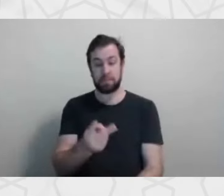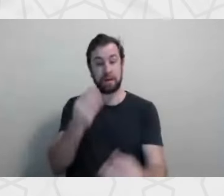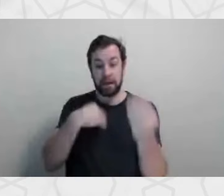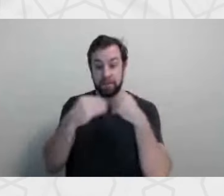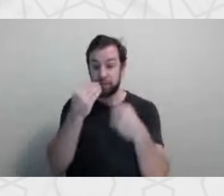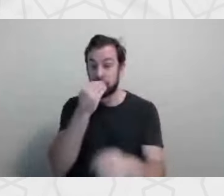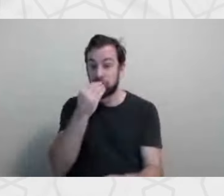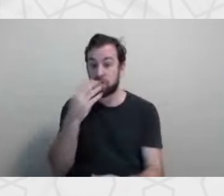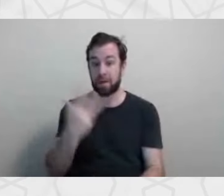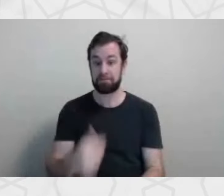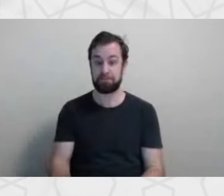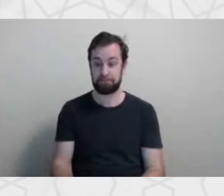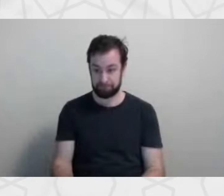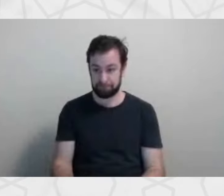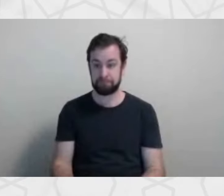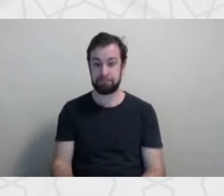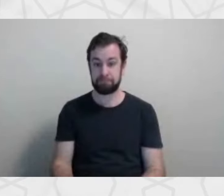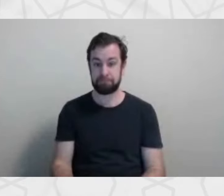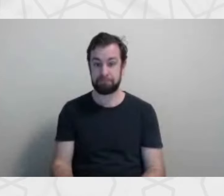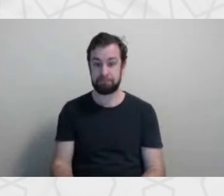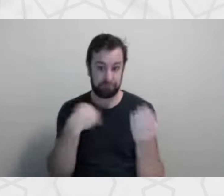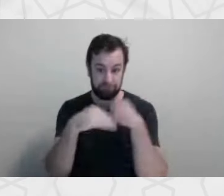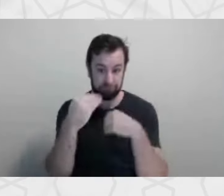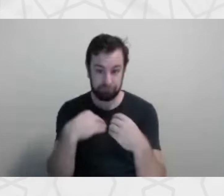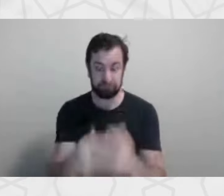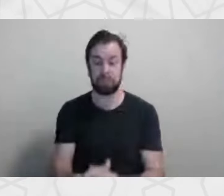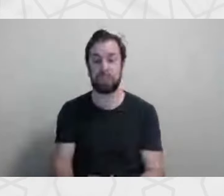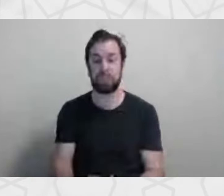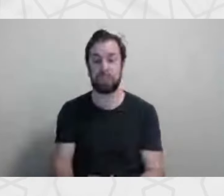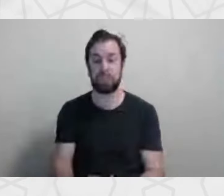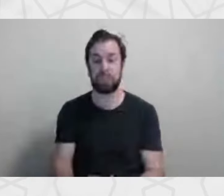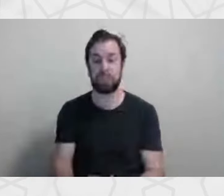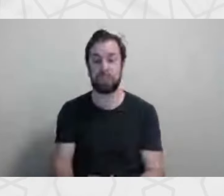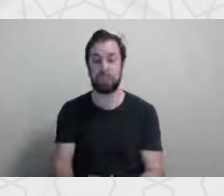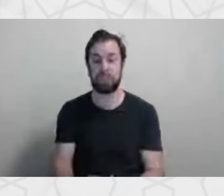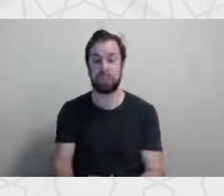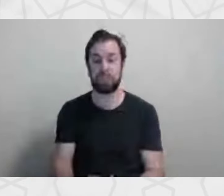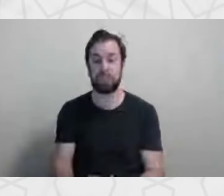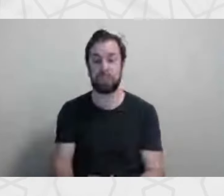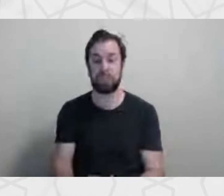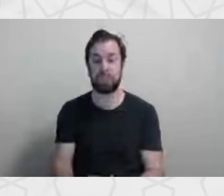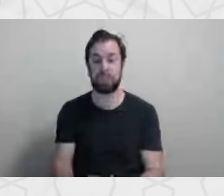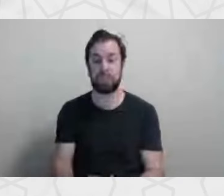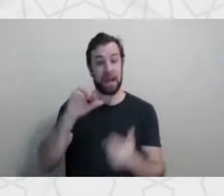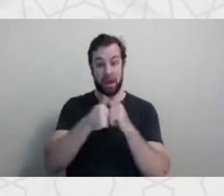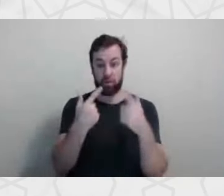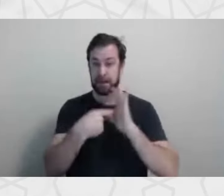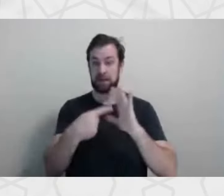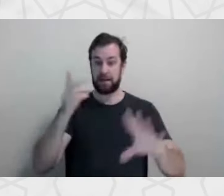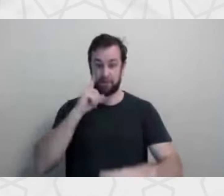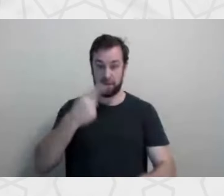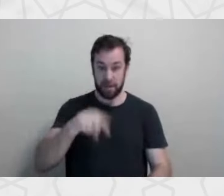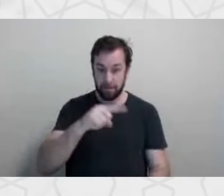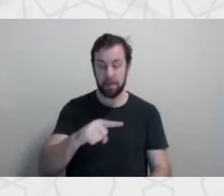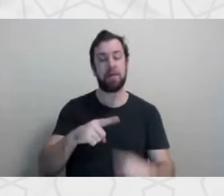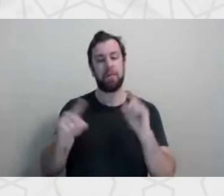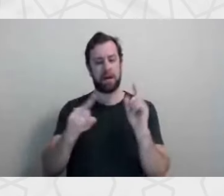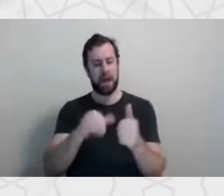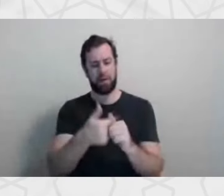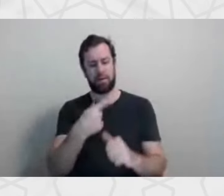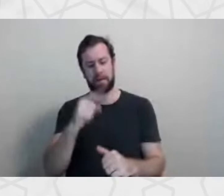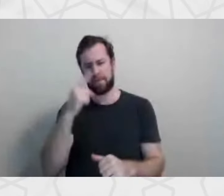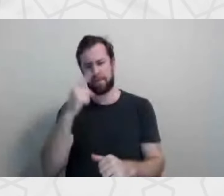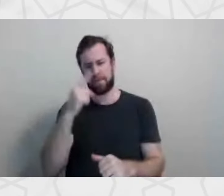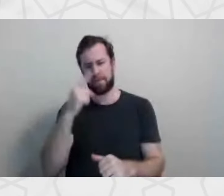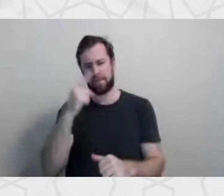food. See how we make the signs clear to them, yet how they are deluded from